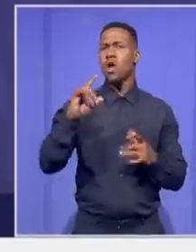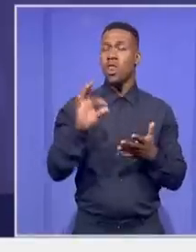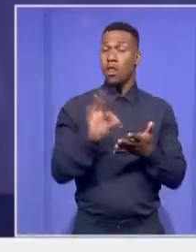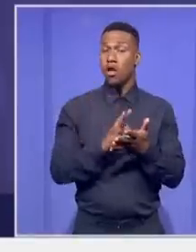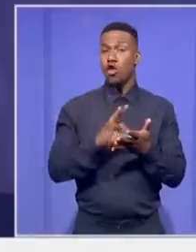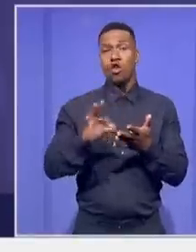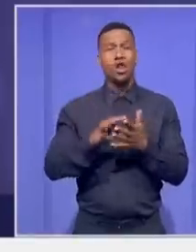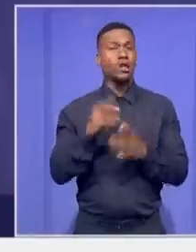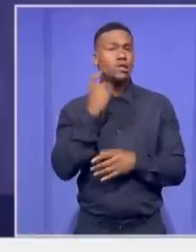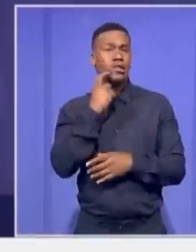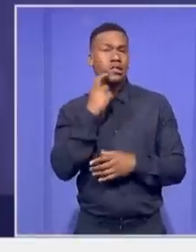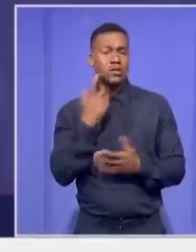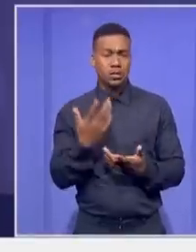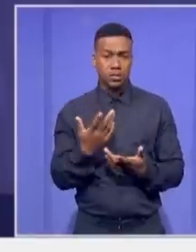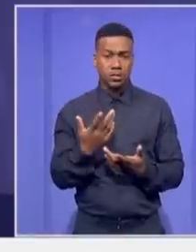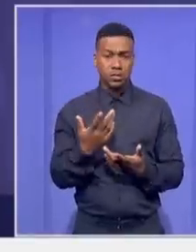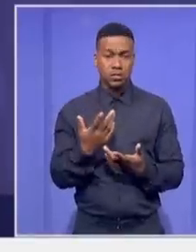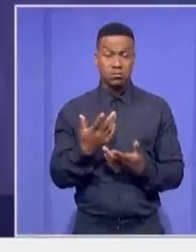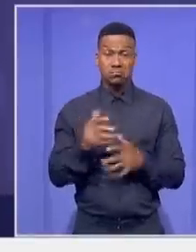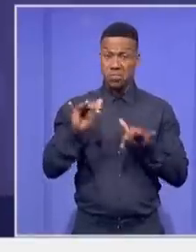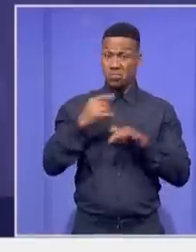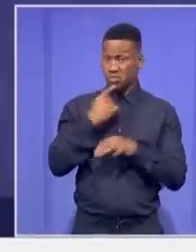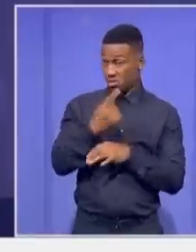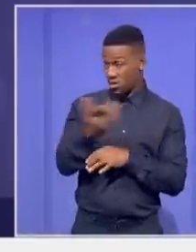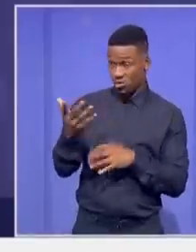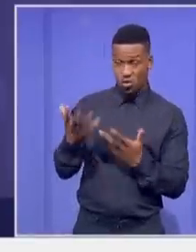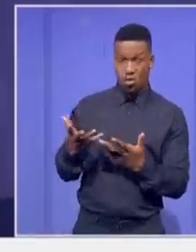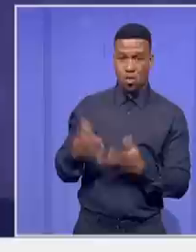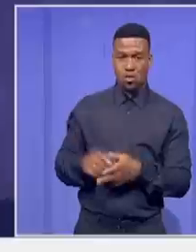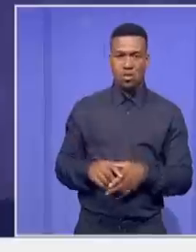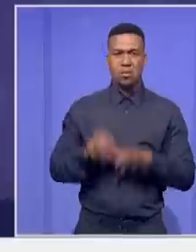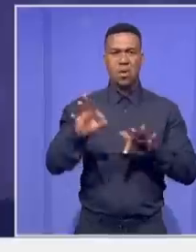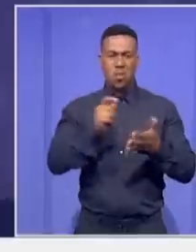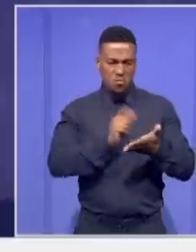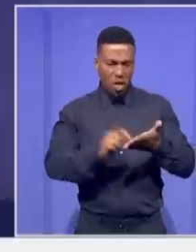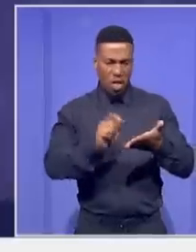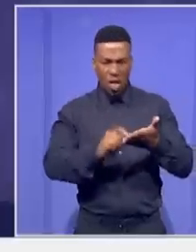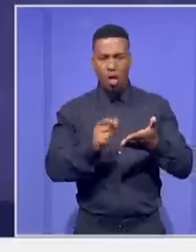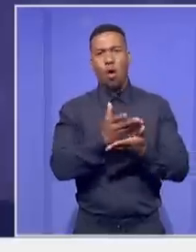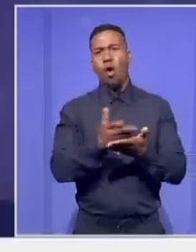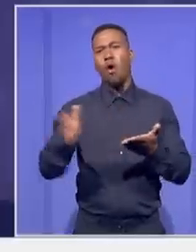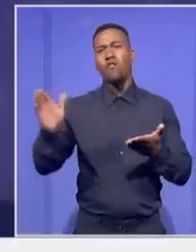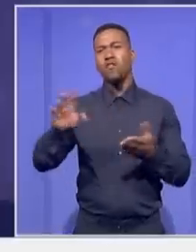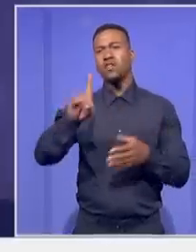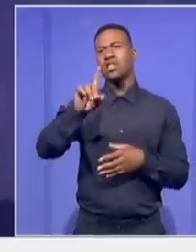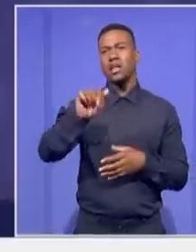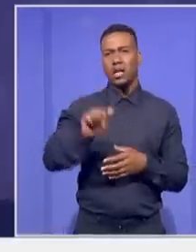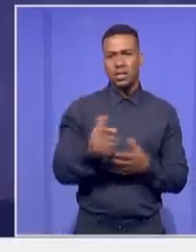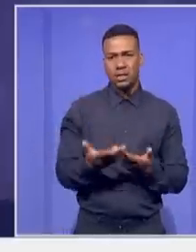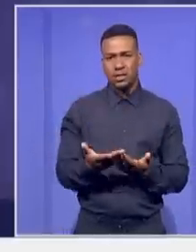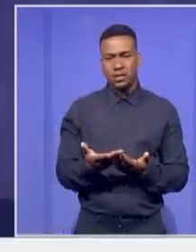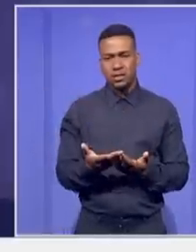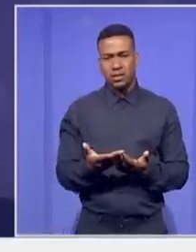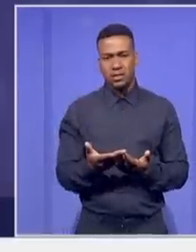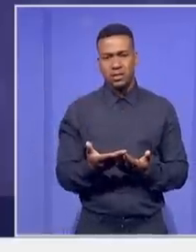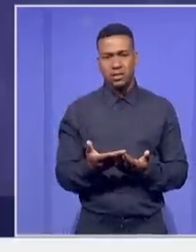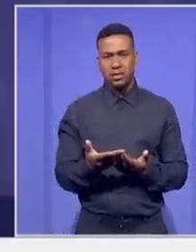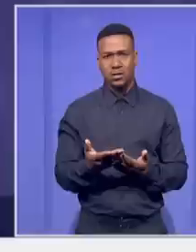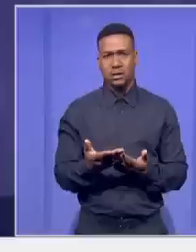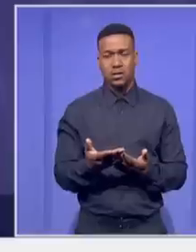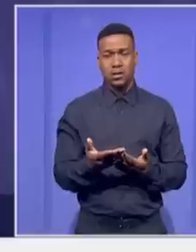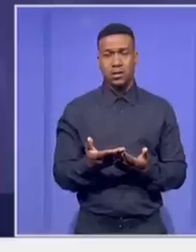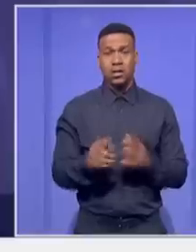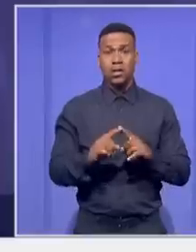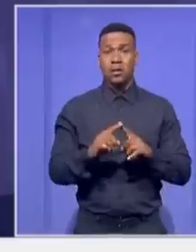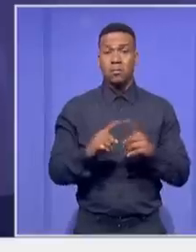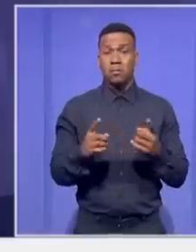the analysis. And everywhere people were writing off the DA. They were speculating about who would replace us